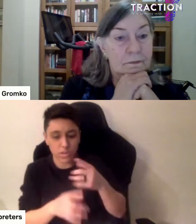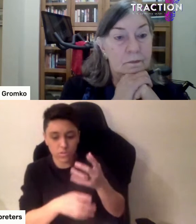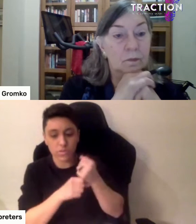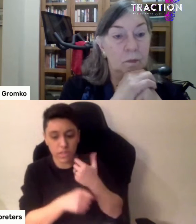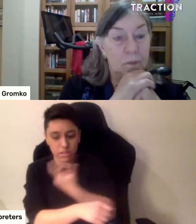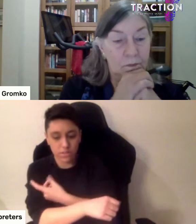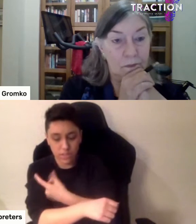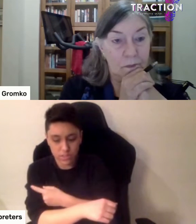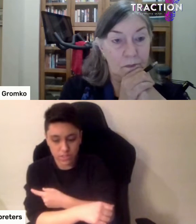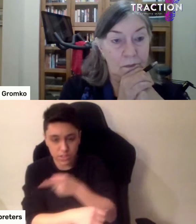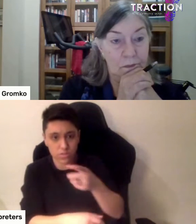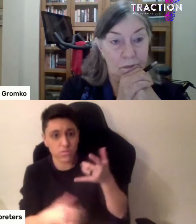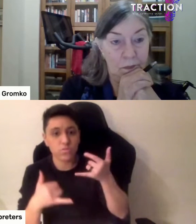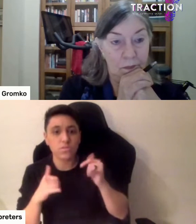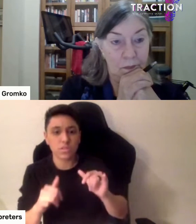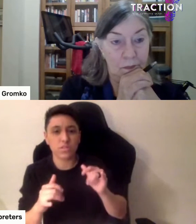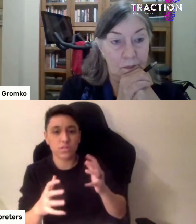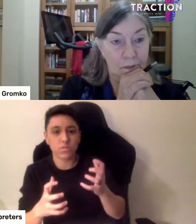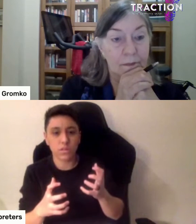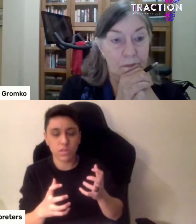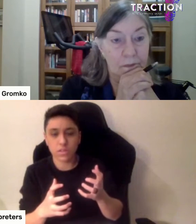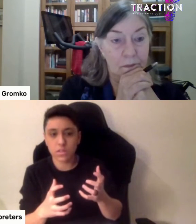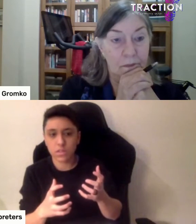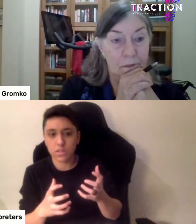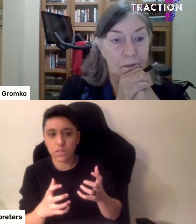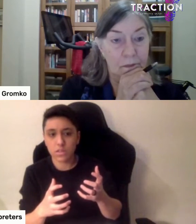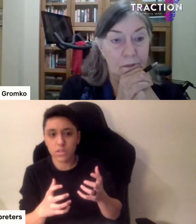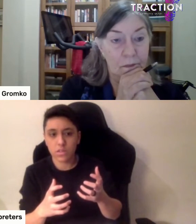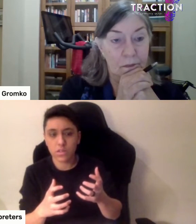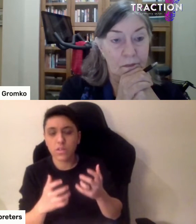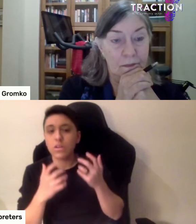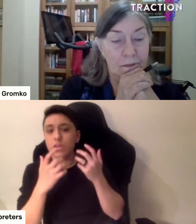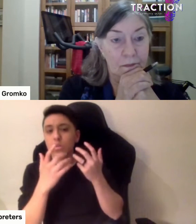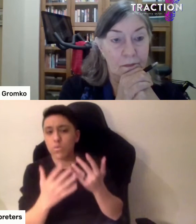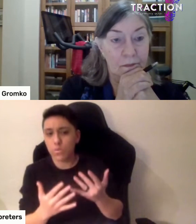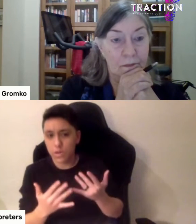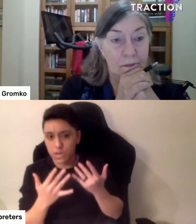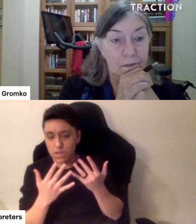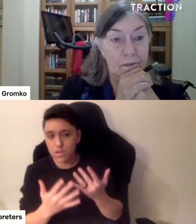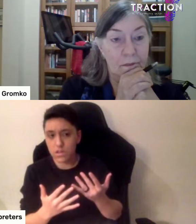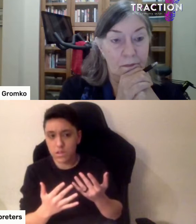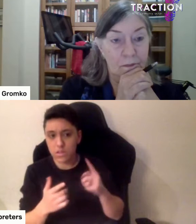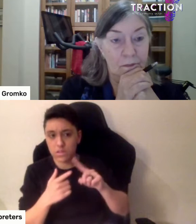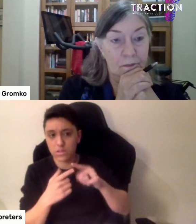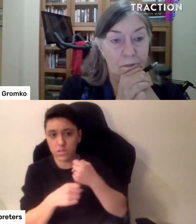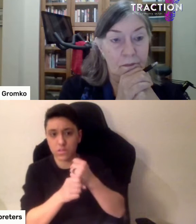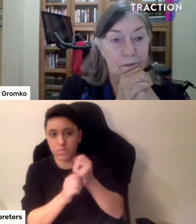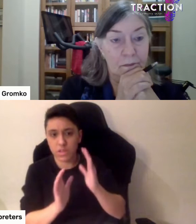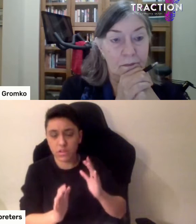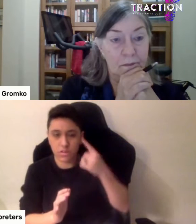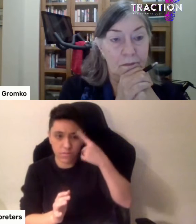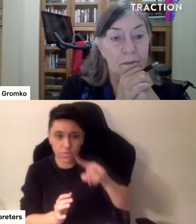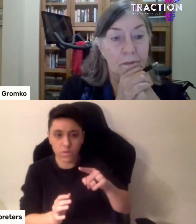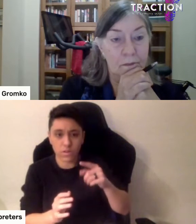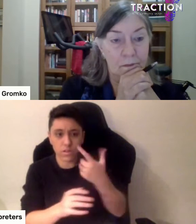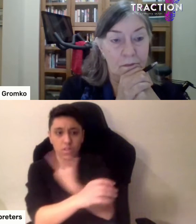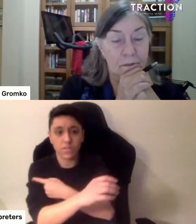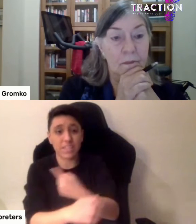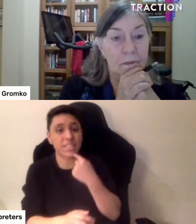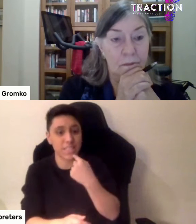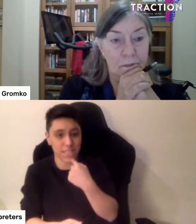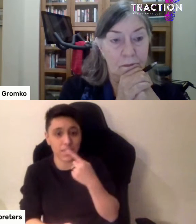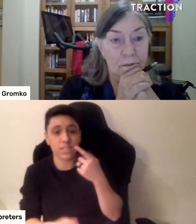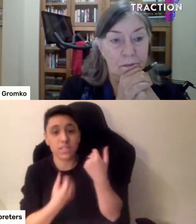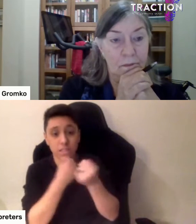you still want to hold off until the manufacturer of the vaccine that you got says that you can. So after the full dose of like the Moderna